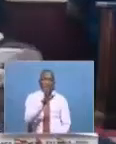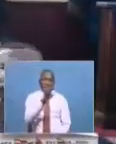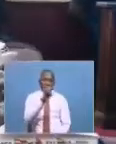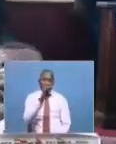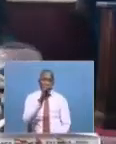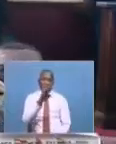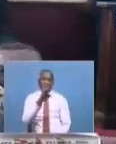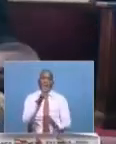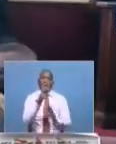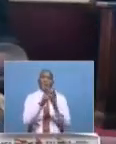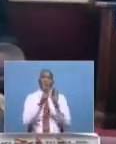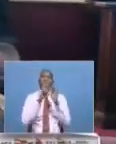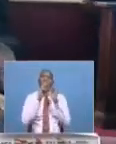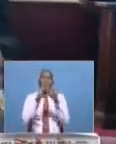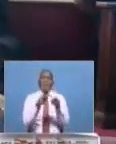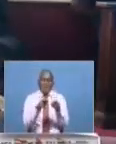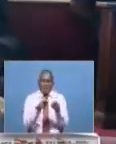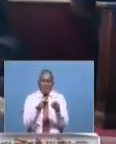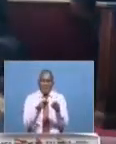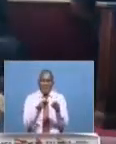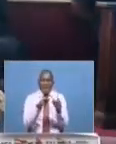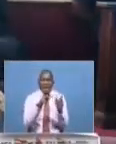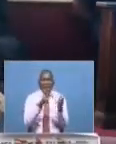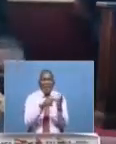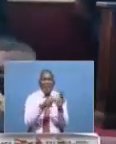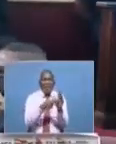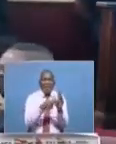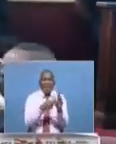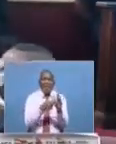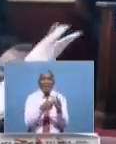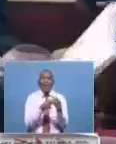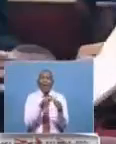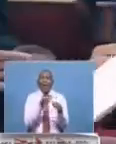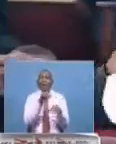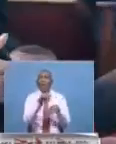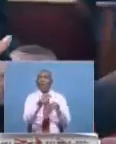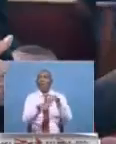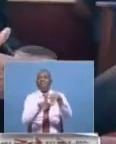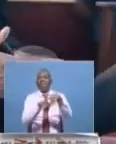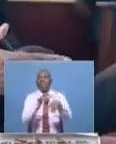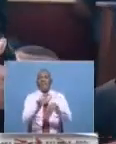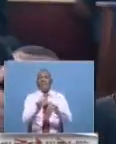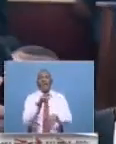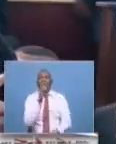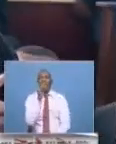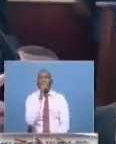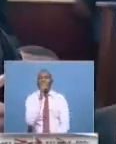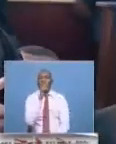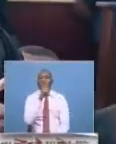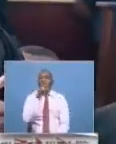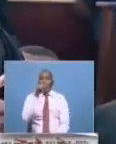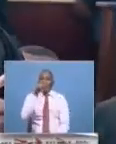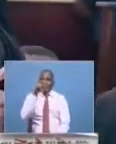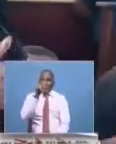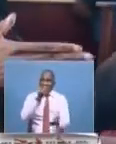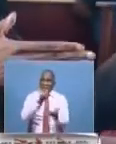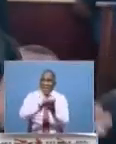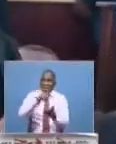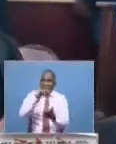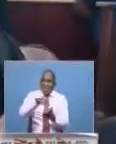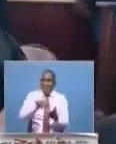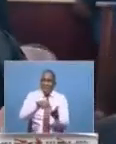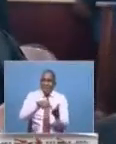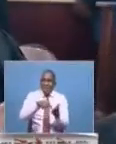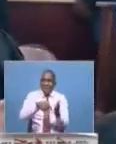the answer acknowledges to be flaws, which were purported to be corrected on the